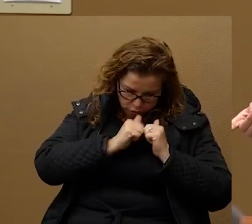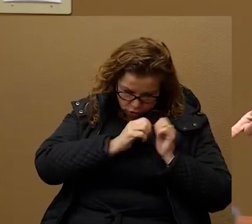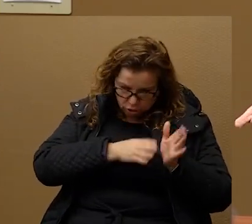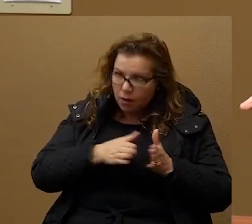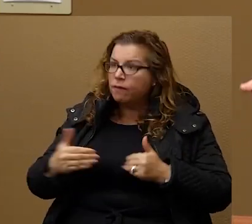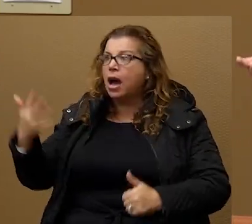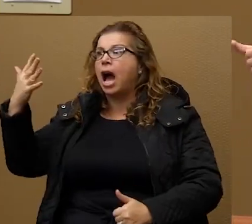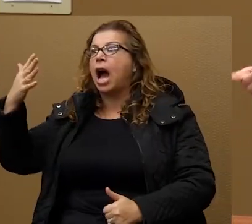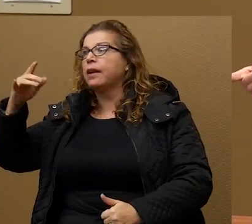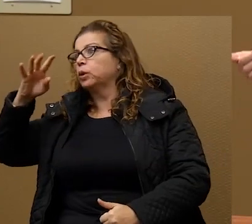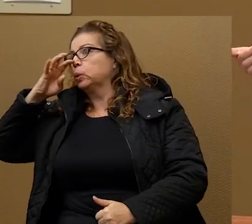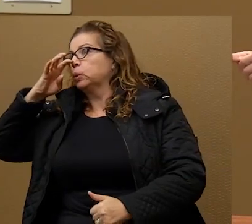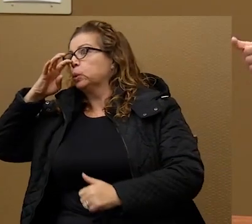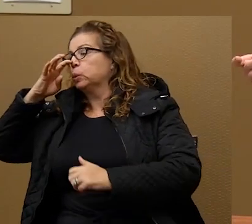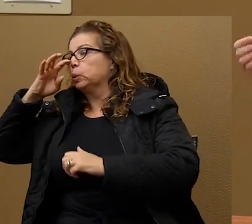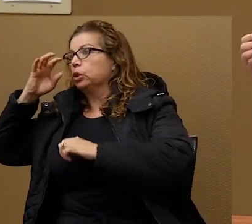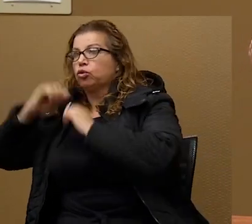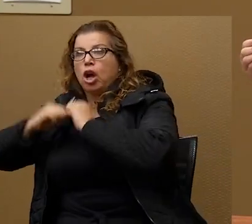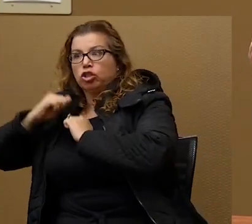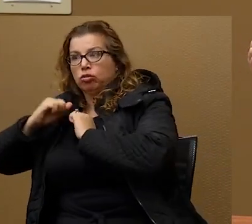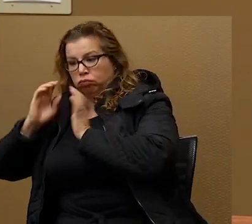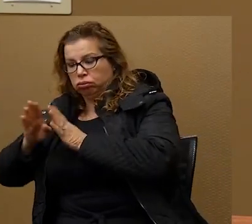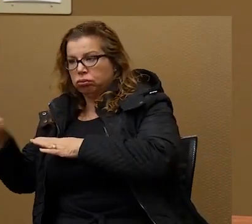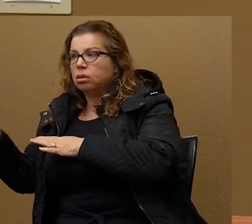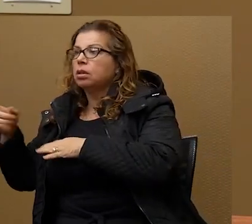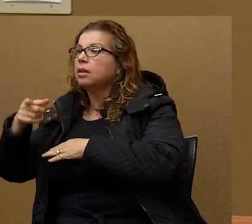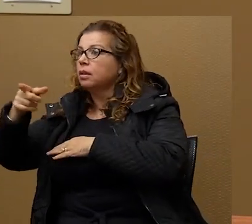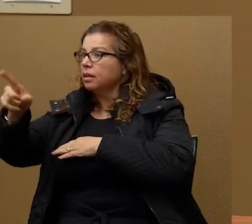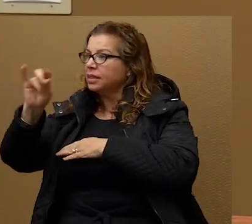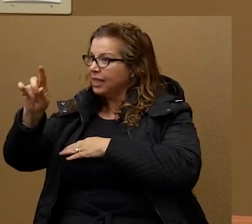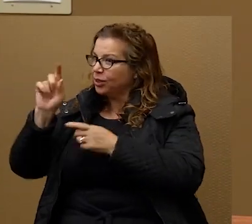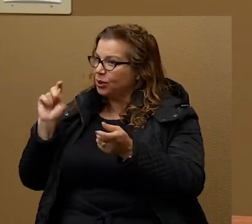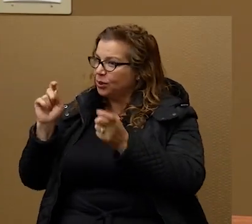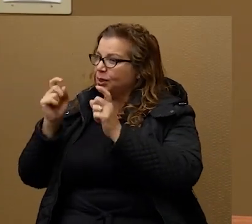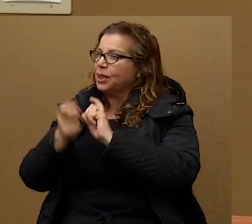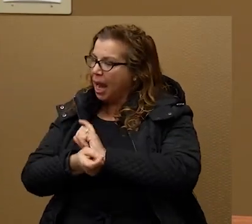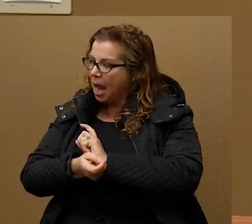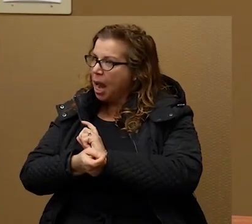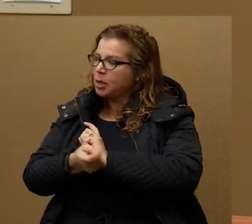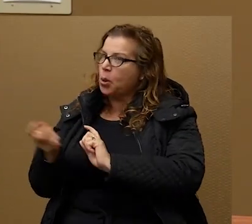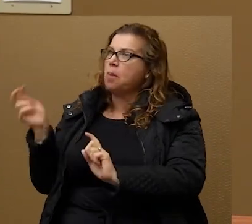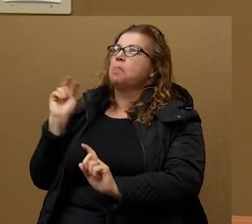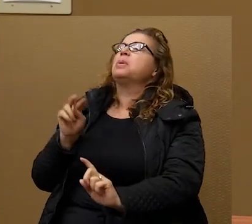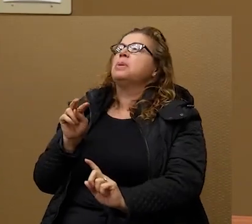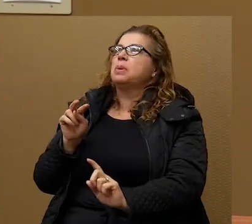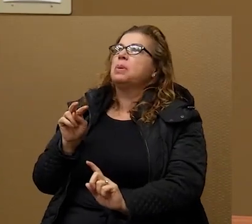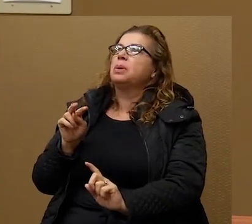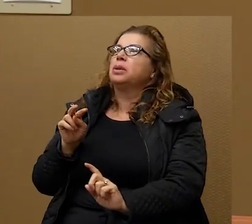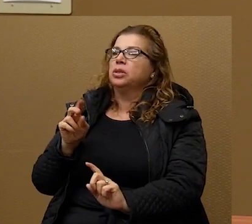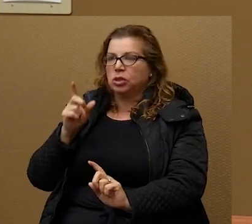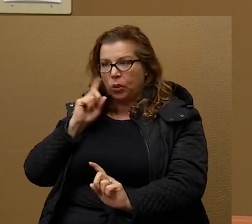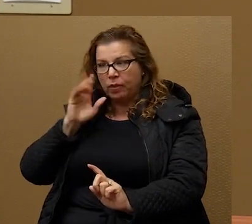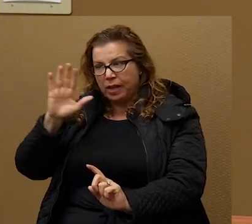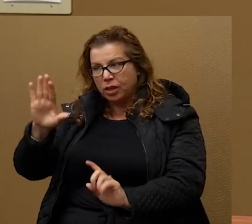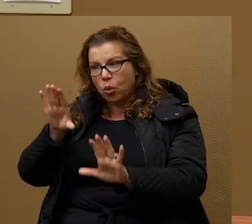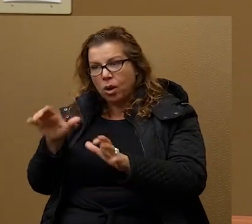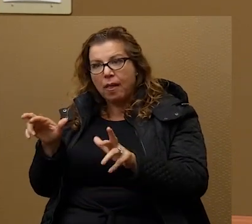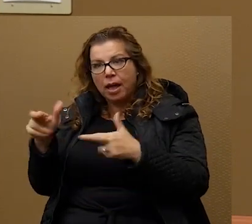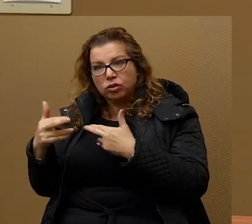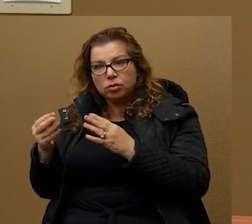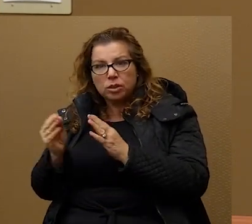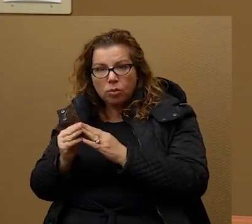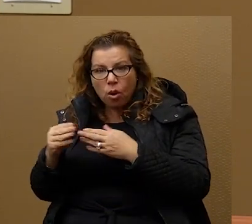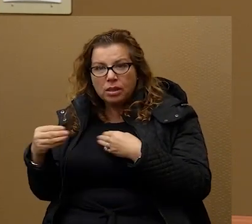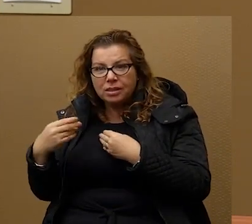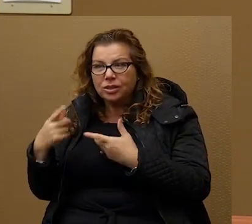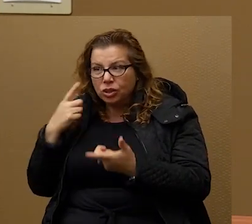most structured, how many of you have kind of changed a little bit of how structured your classroom is?